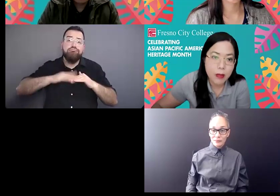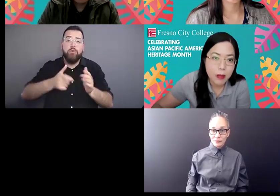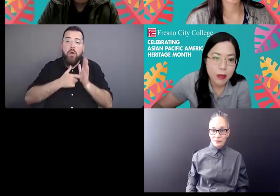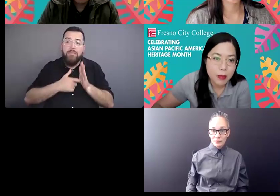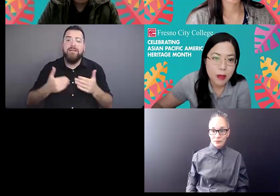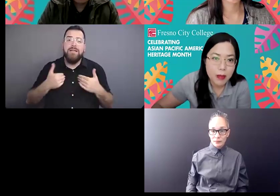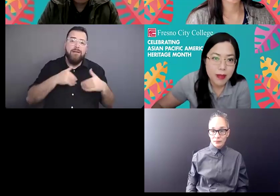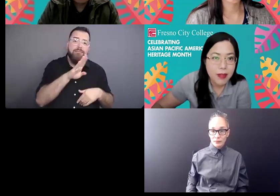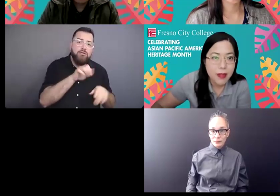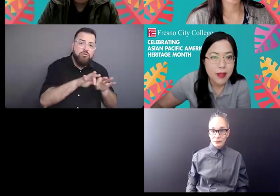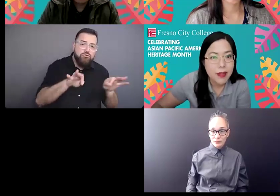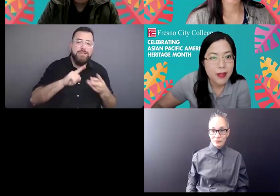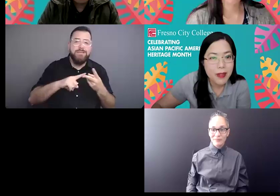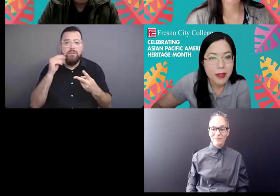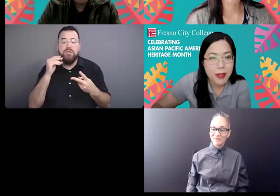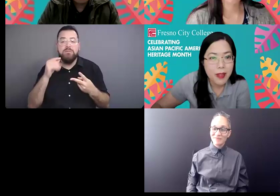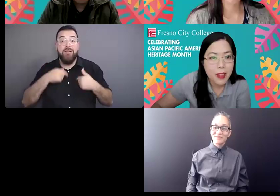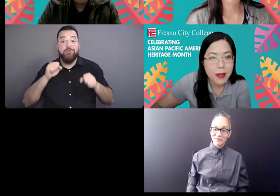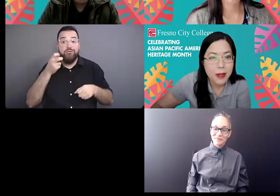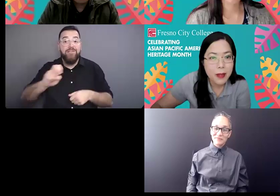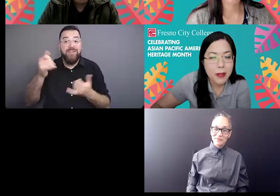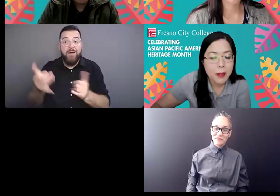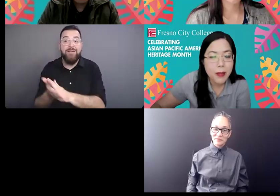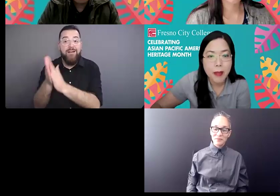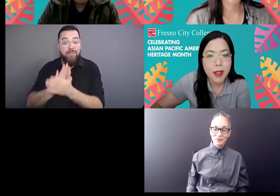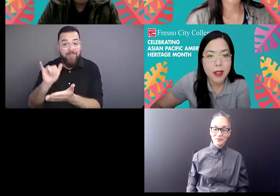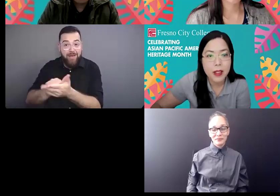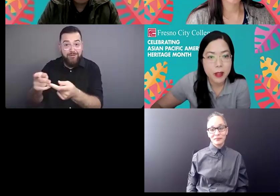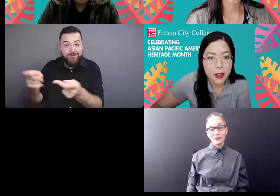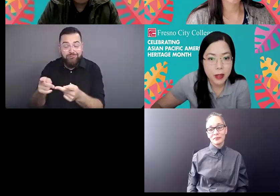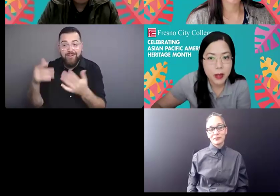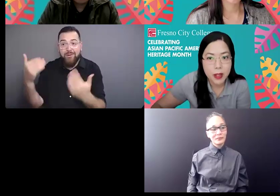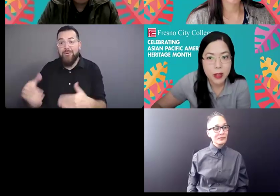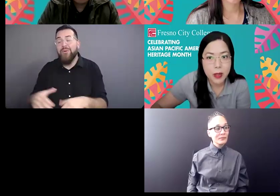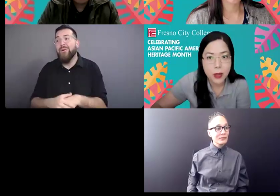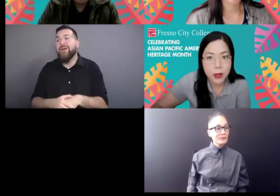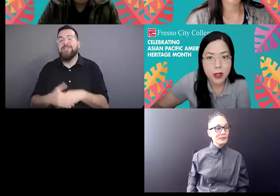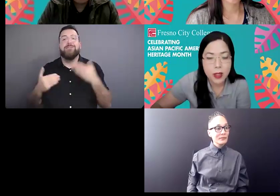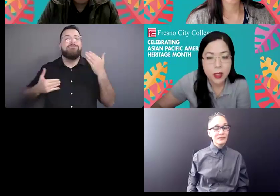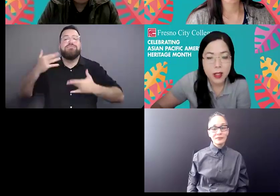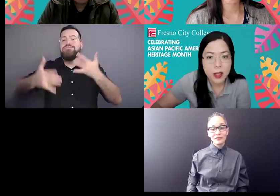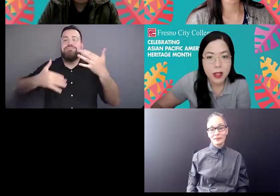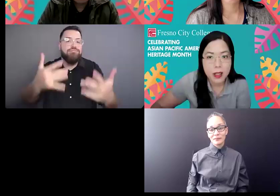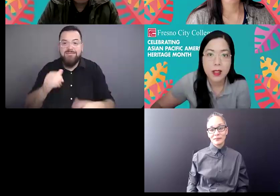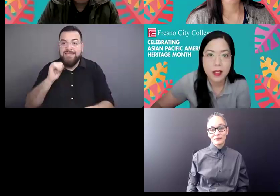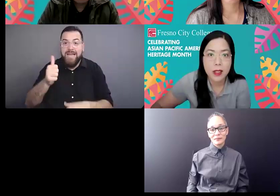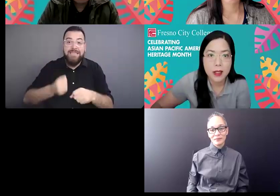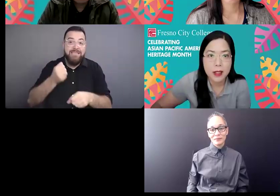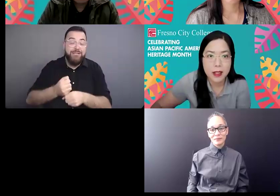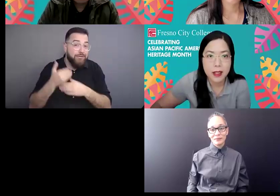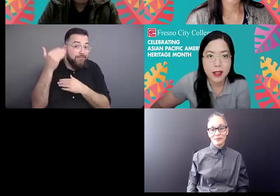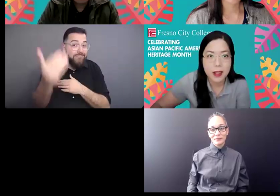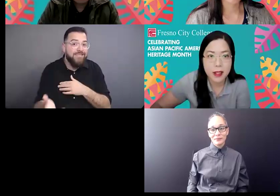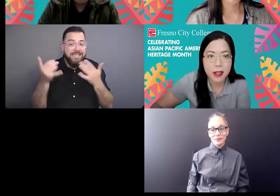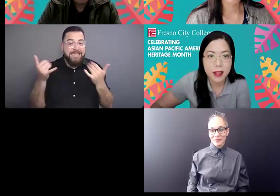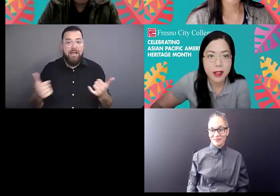to transition into that position. And so fast forward, 10 years later, I'm now